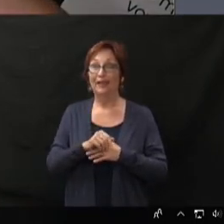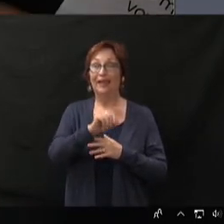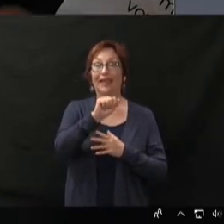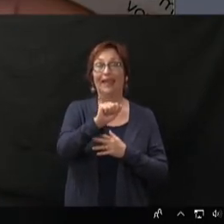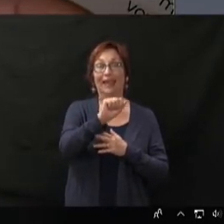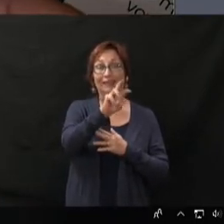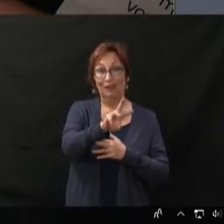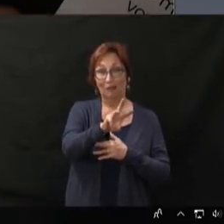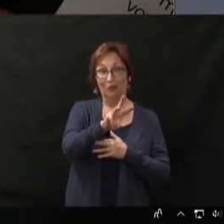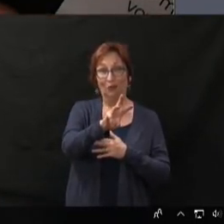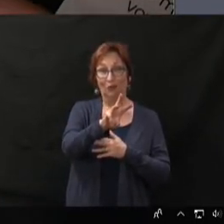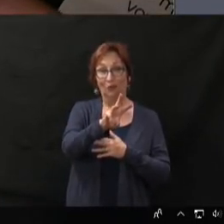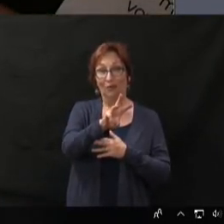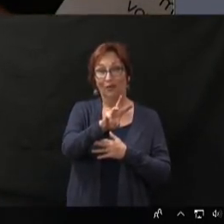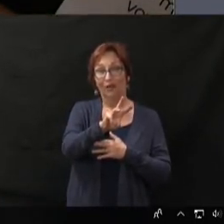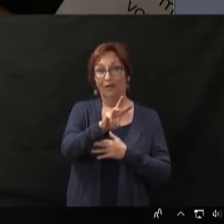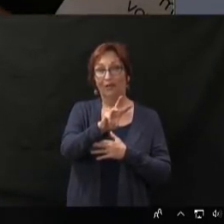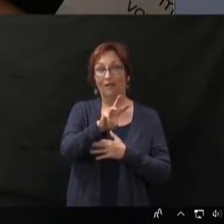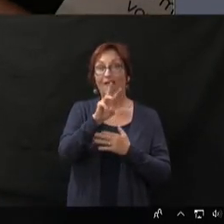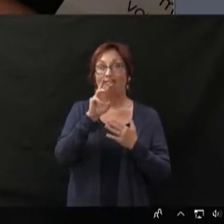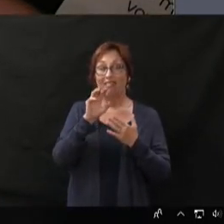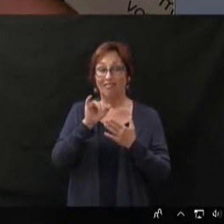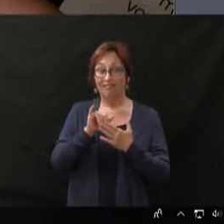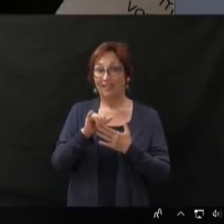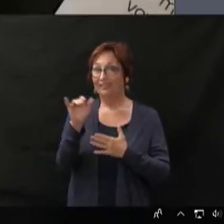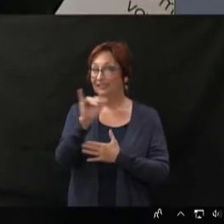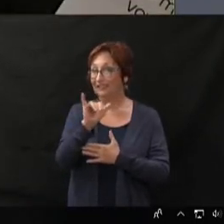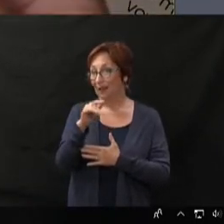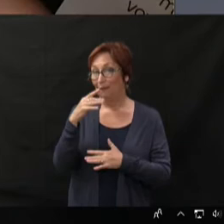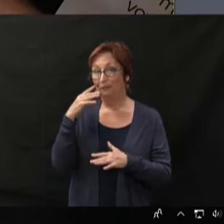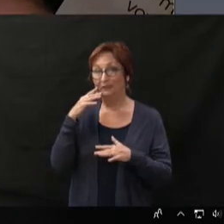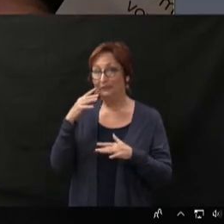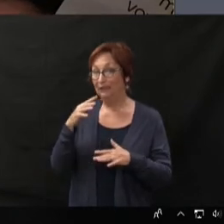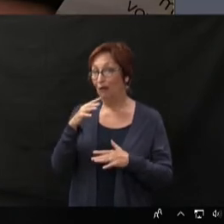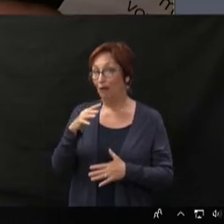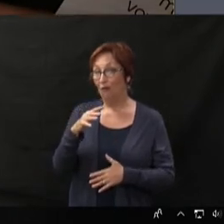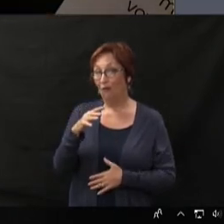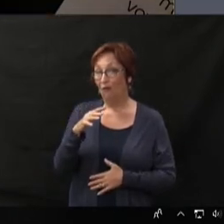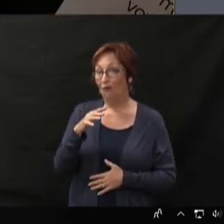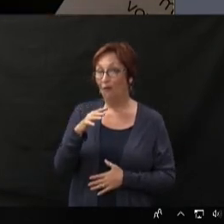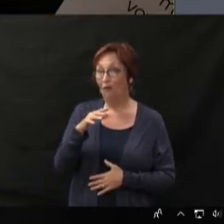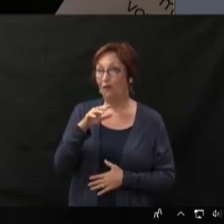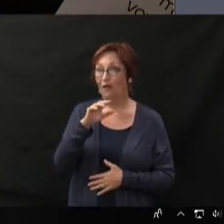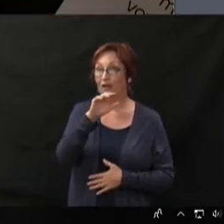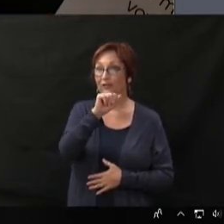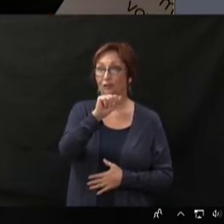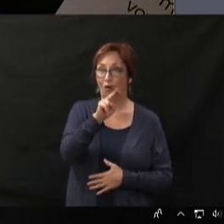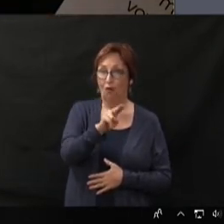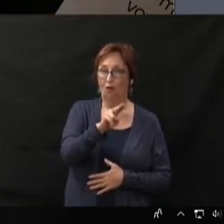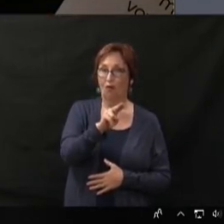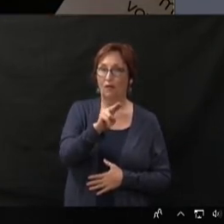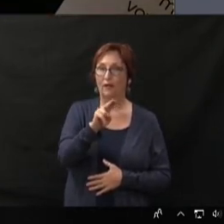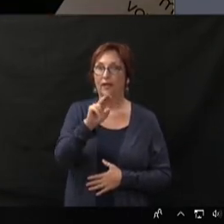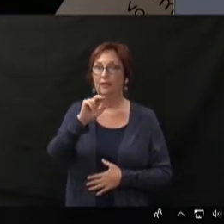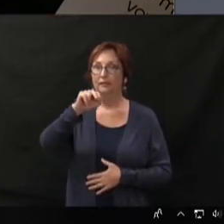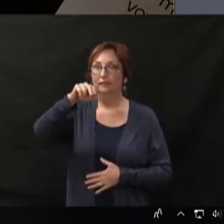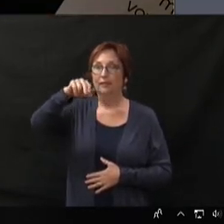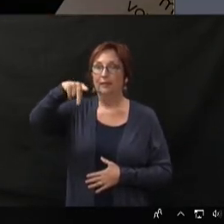A-W is the same sound. It's aw, as in